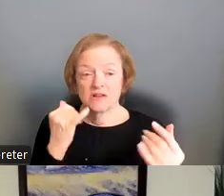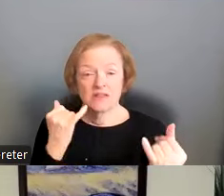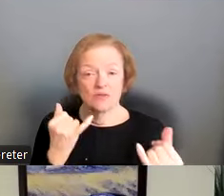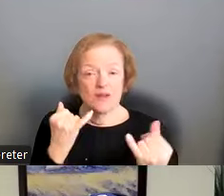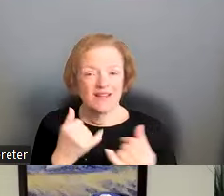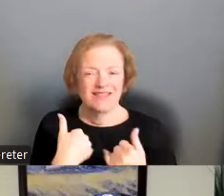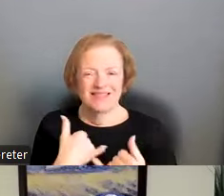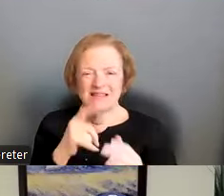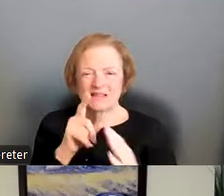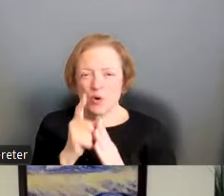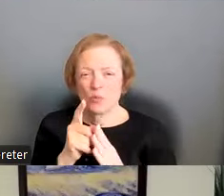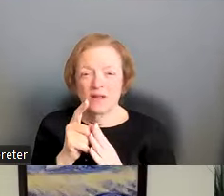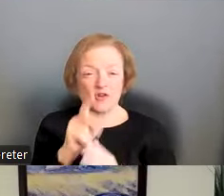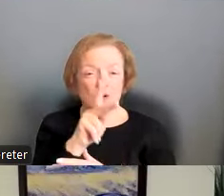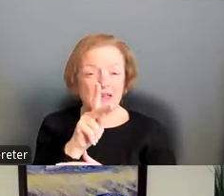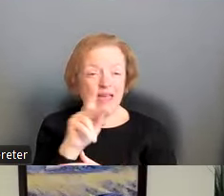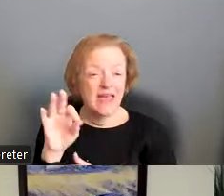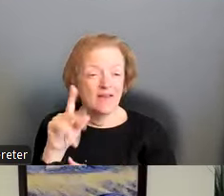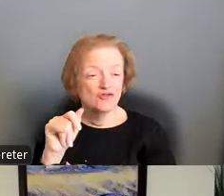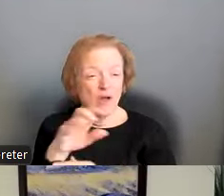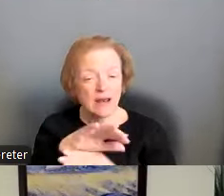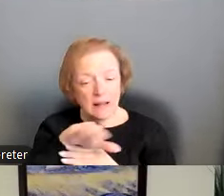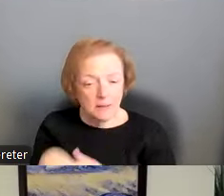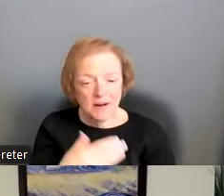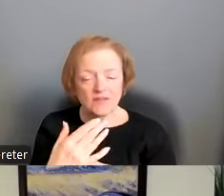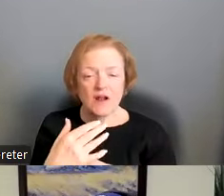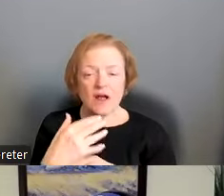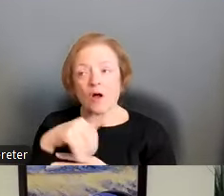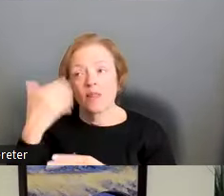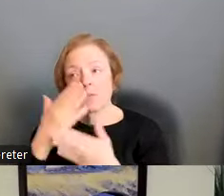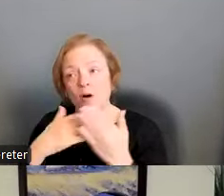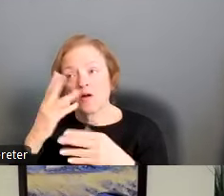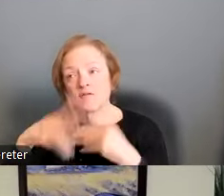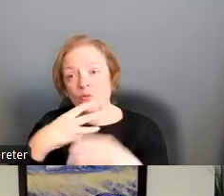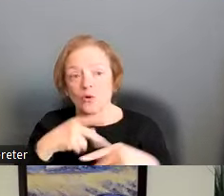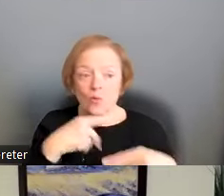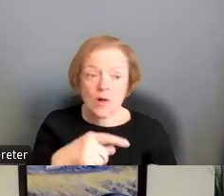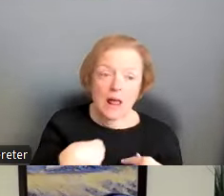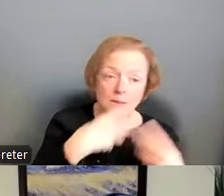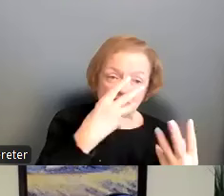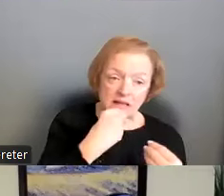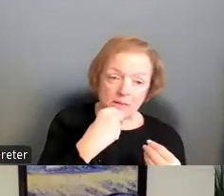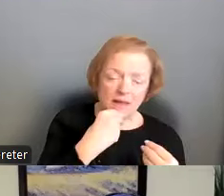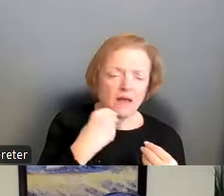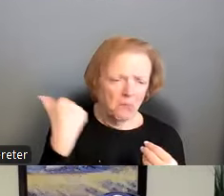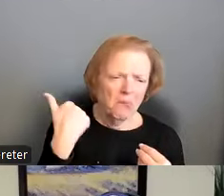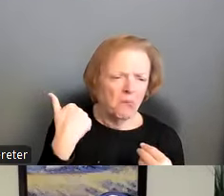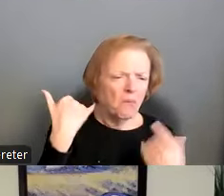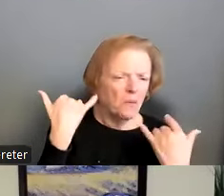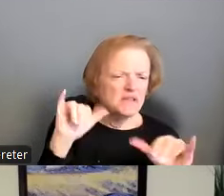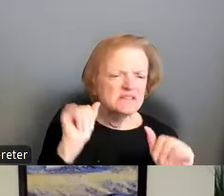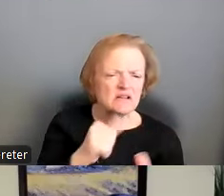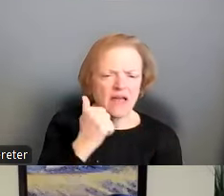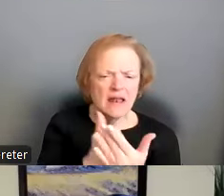Stride in the middle of the night or in another part of the world that I was sleeping, that we couldn't help. We couldn't help instantly.